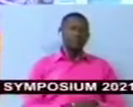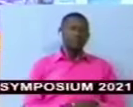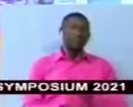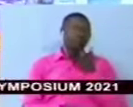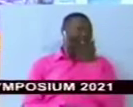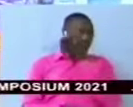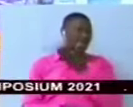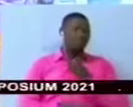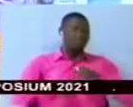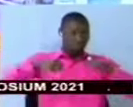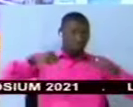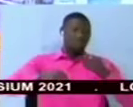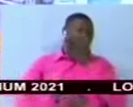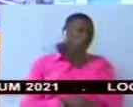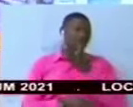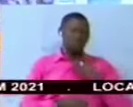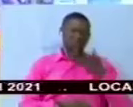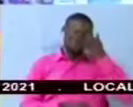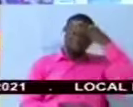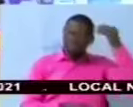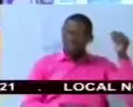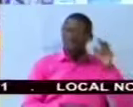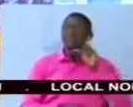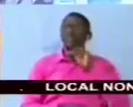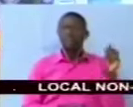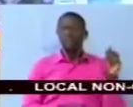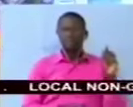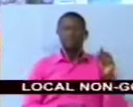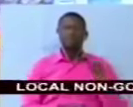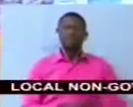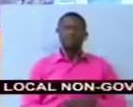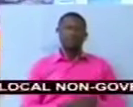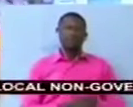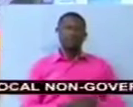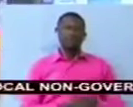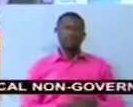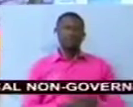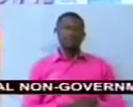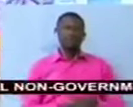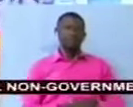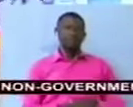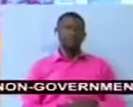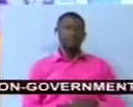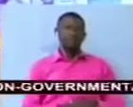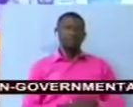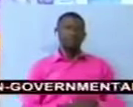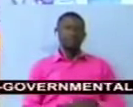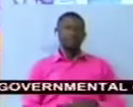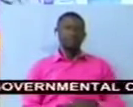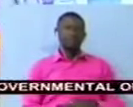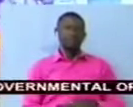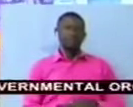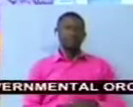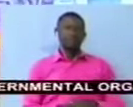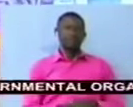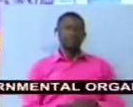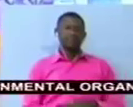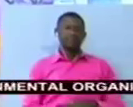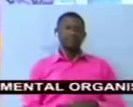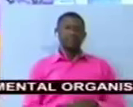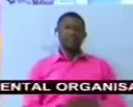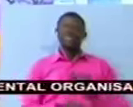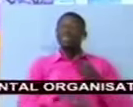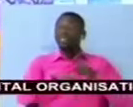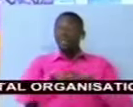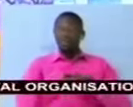name. Bima ko oye dafa jox telephone bi bossam nema wax ko suma boss bala ma leave jog fini. The time I